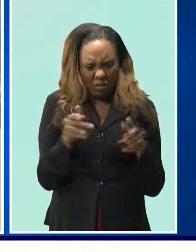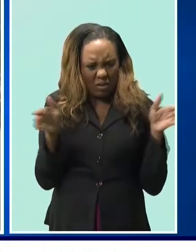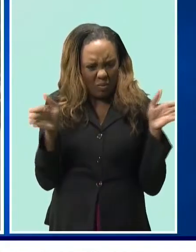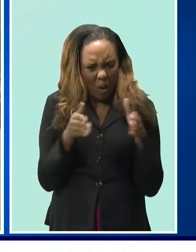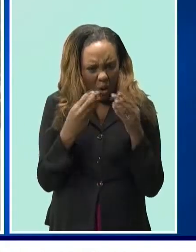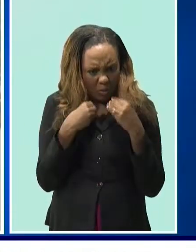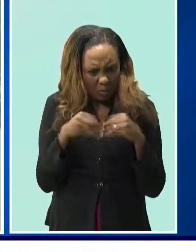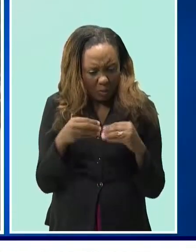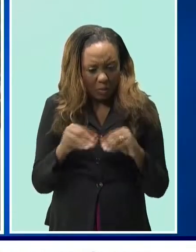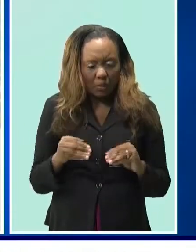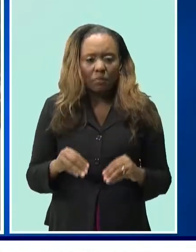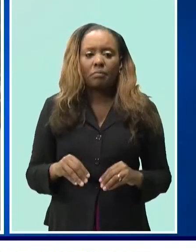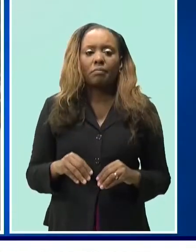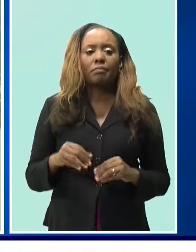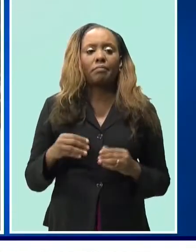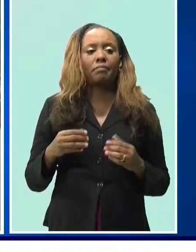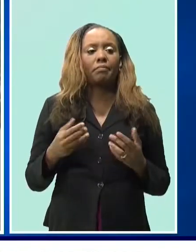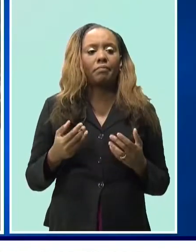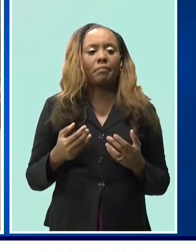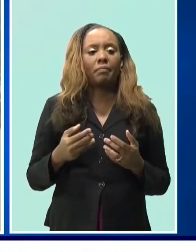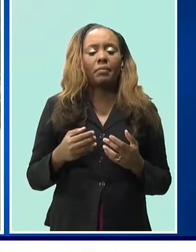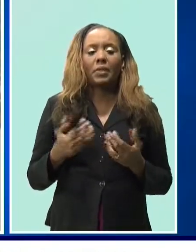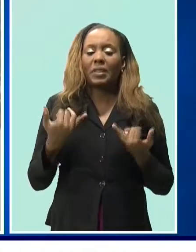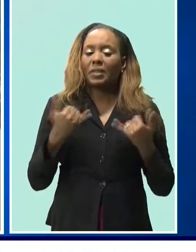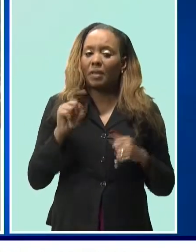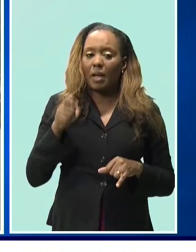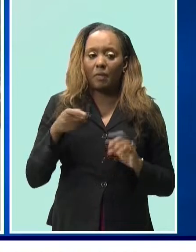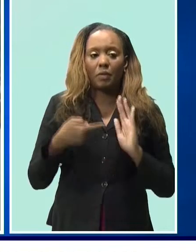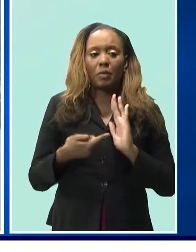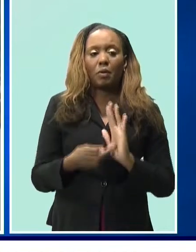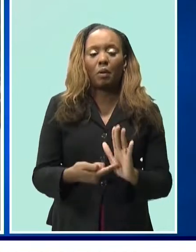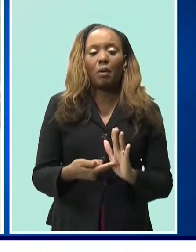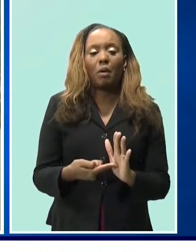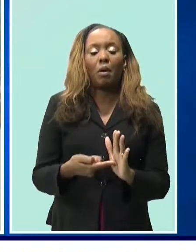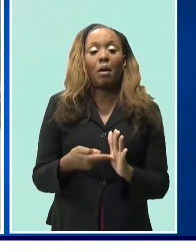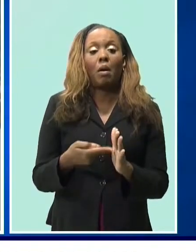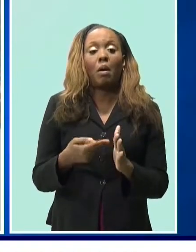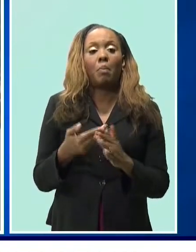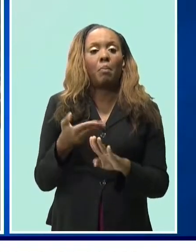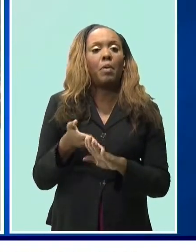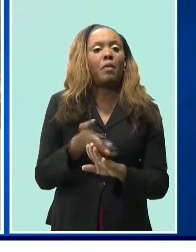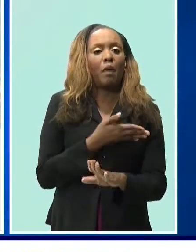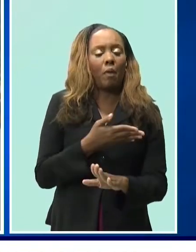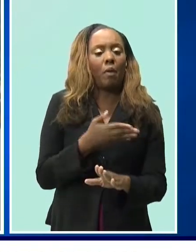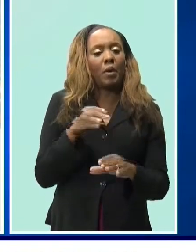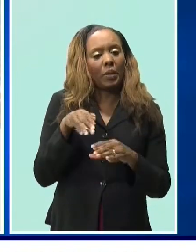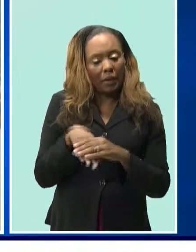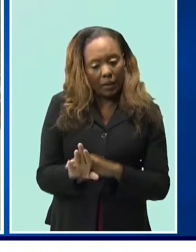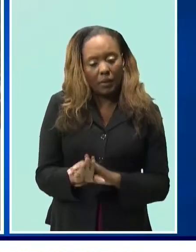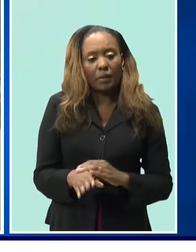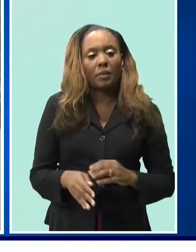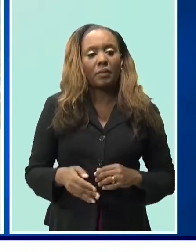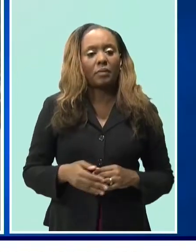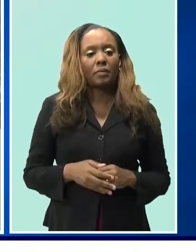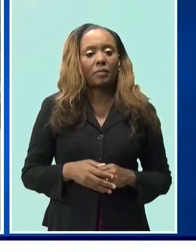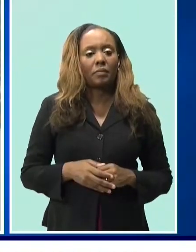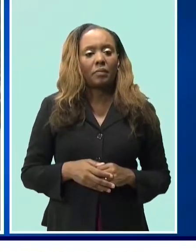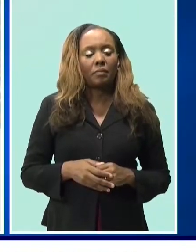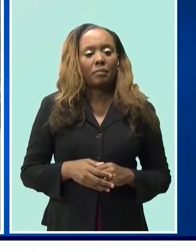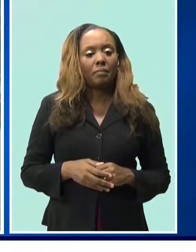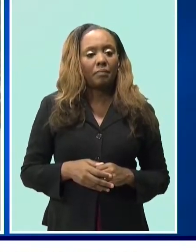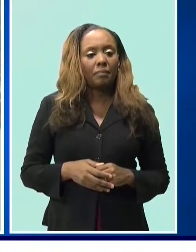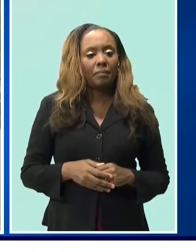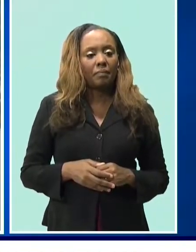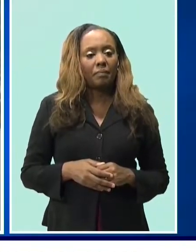their ID before they gain entry to the store, even if it is someone who is just serving as a